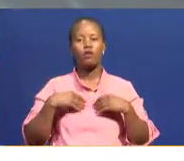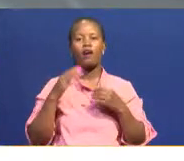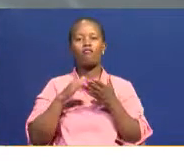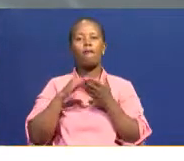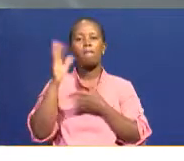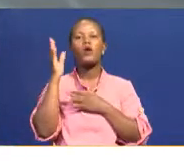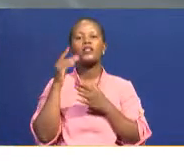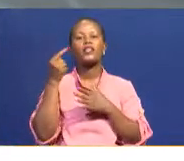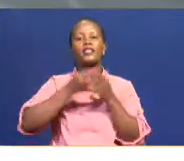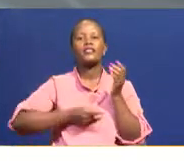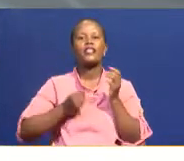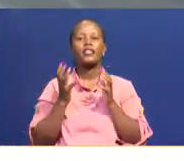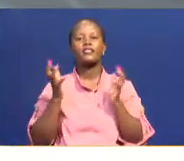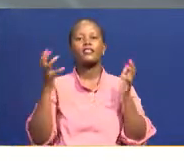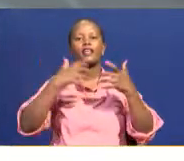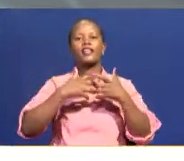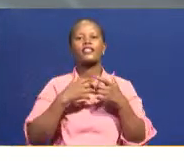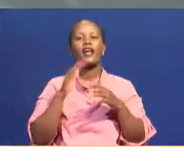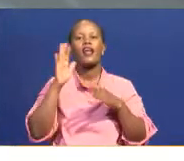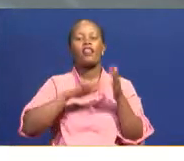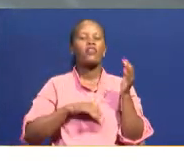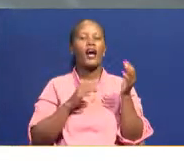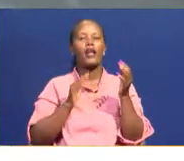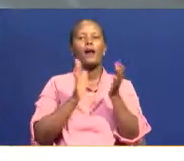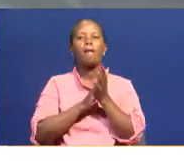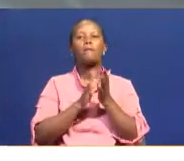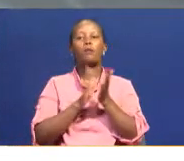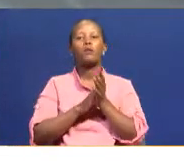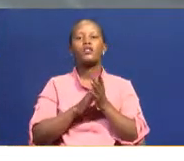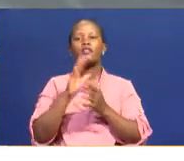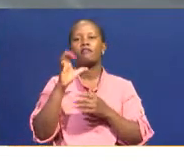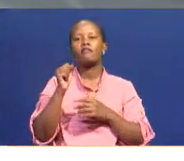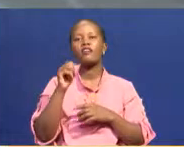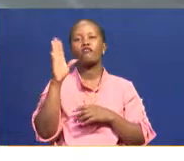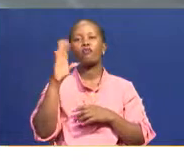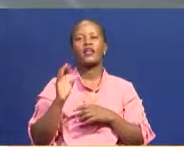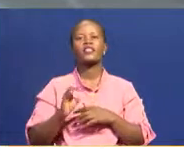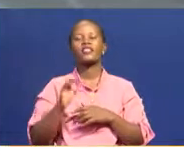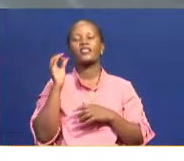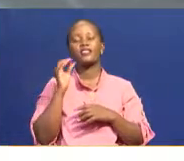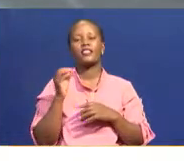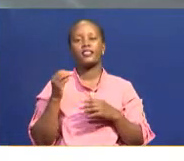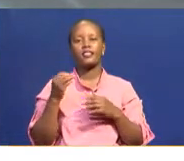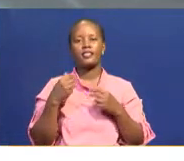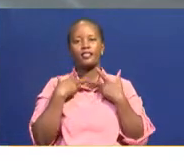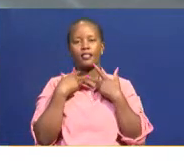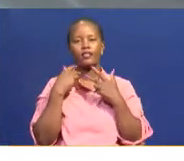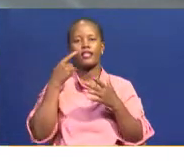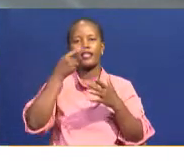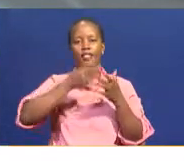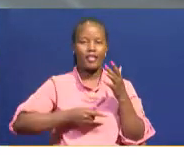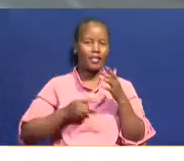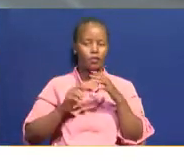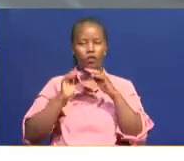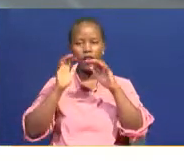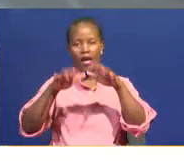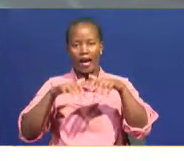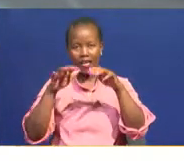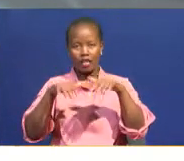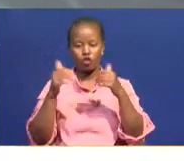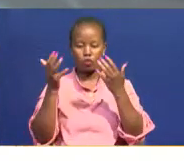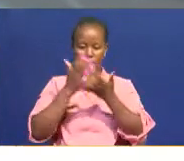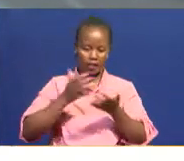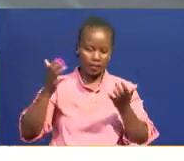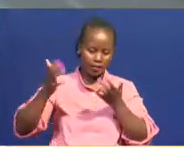tax bracket instead of the proposed 5% withholding tax on agricultural products delivered to